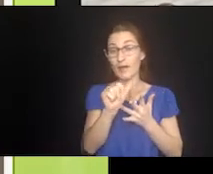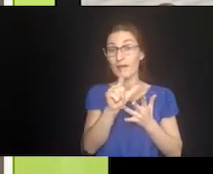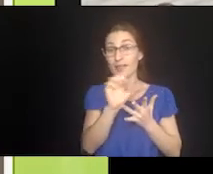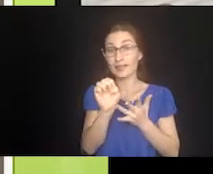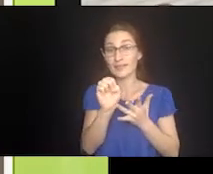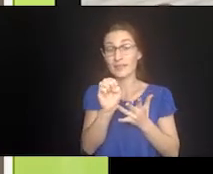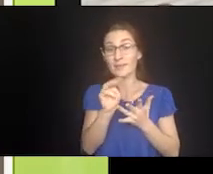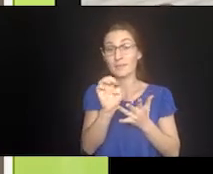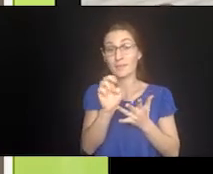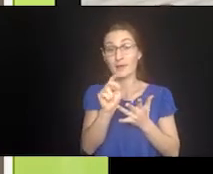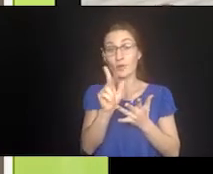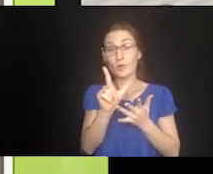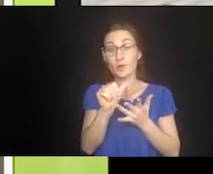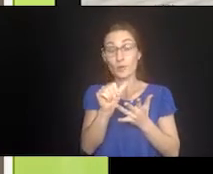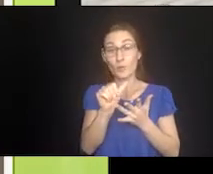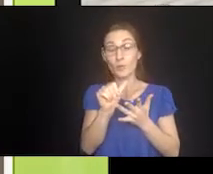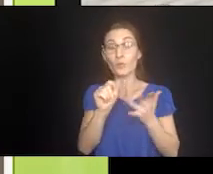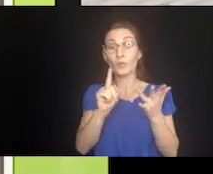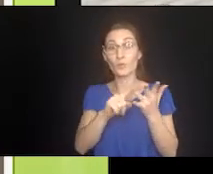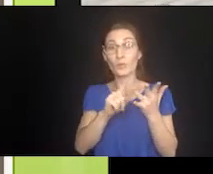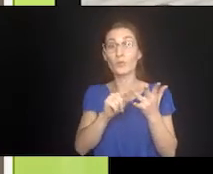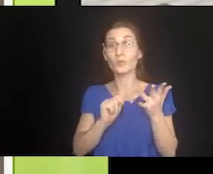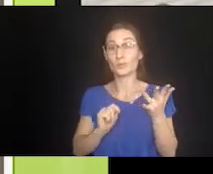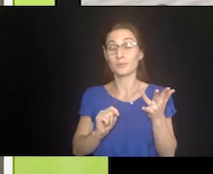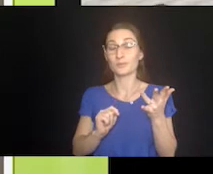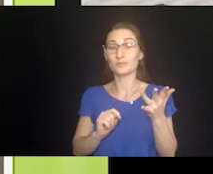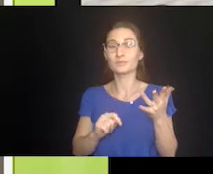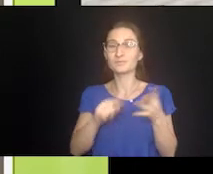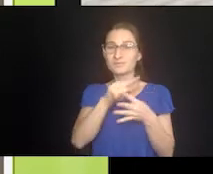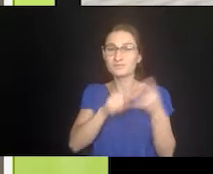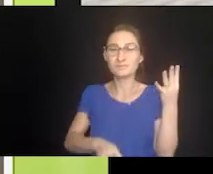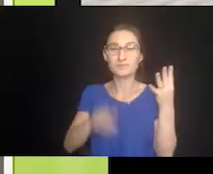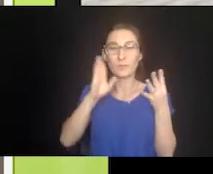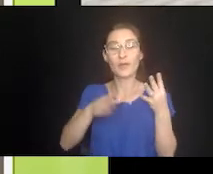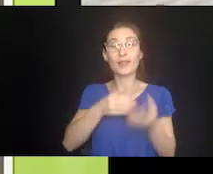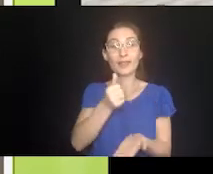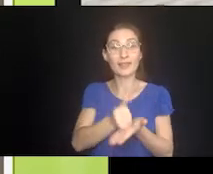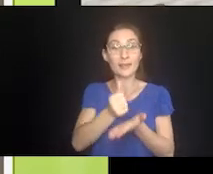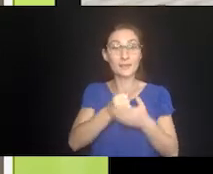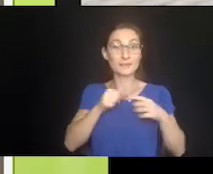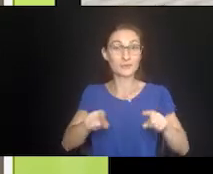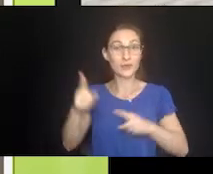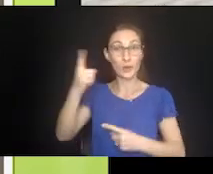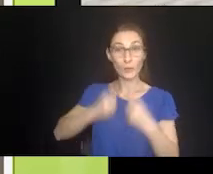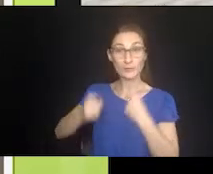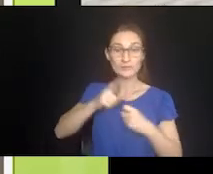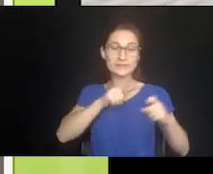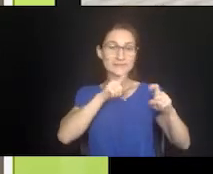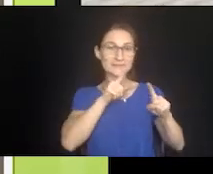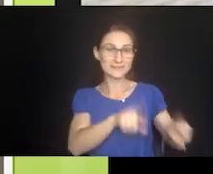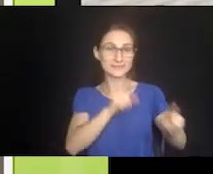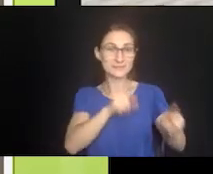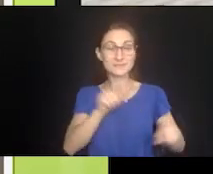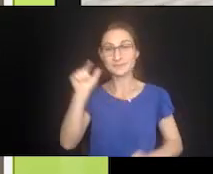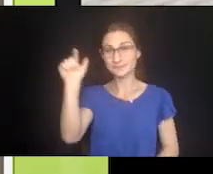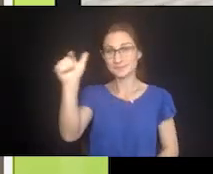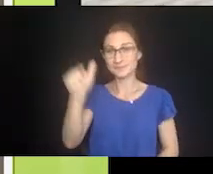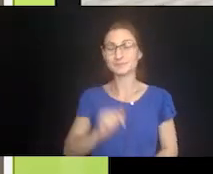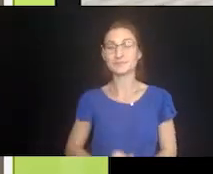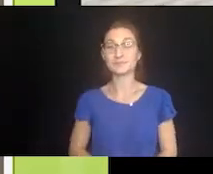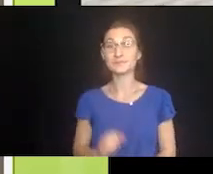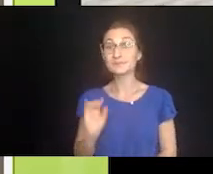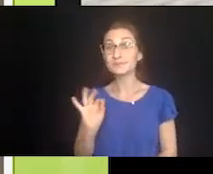company, Laura Lee Manito. She's also a fellow with us. So they're all going to be helping me with